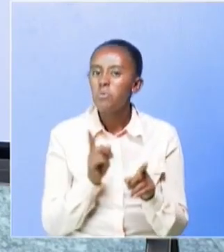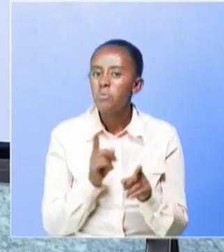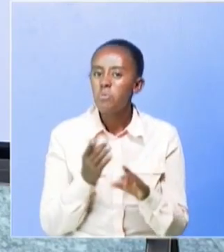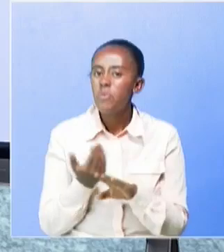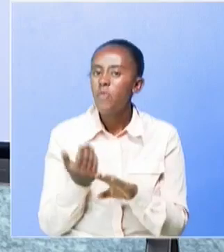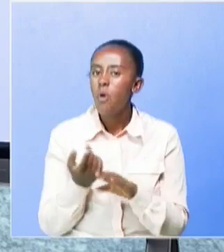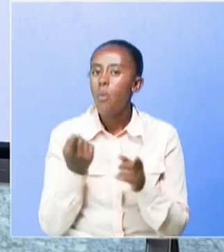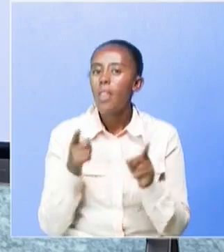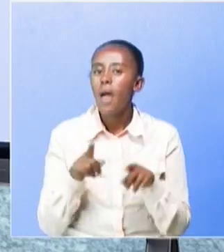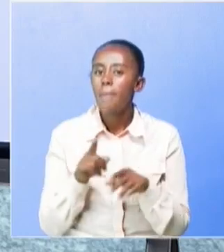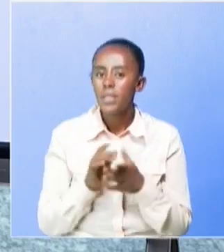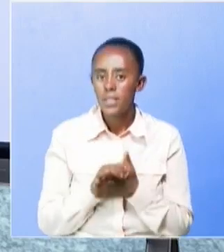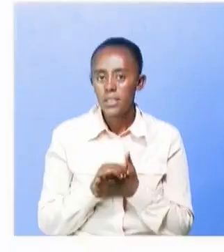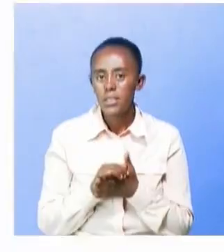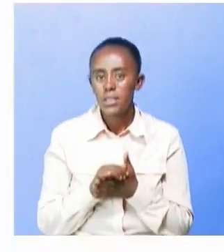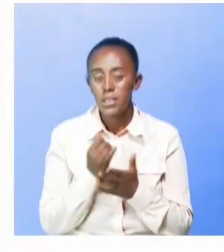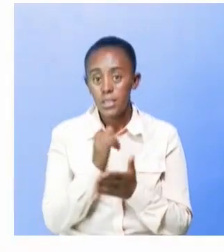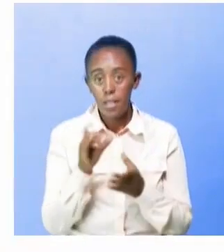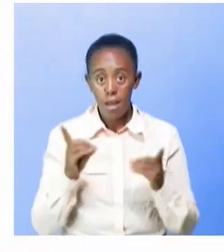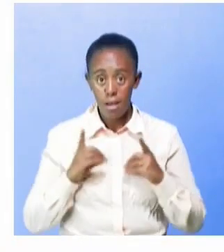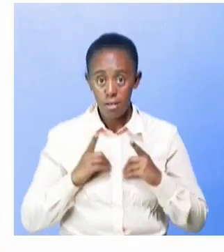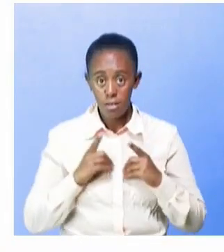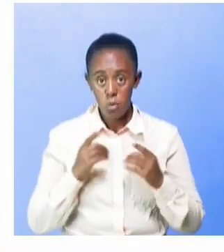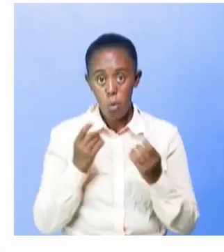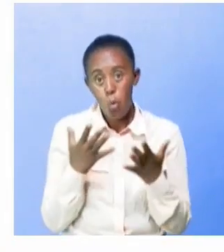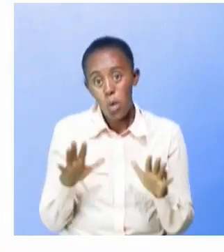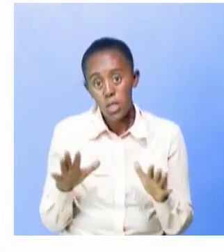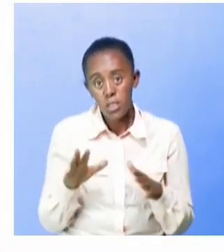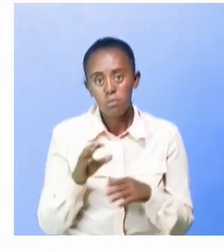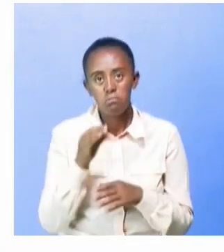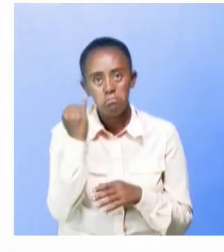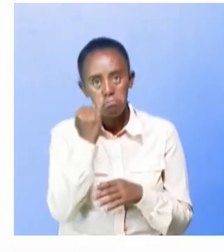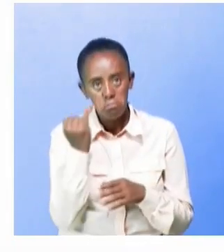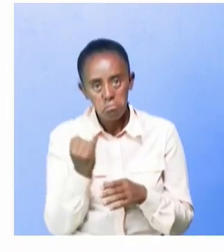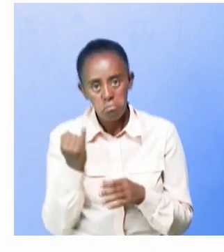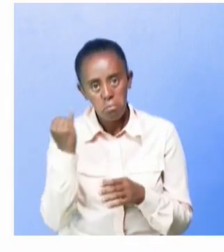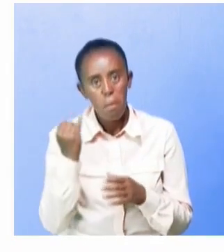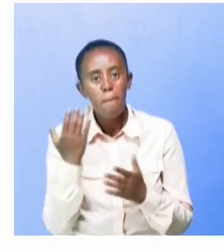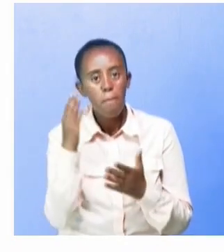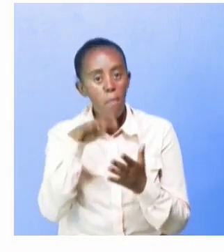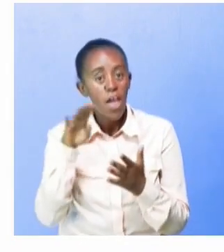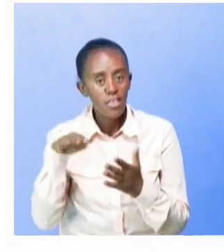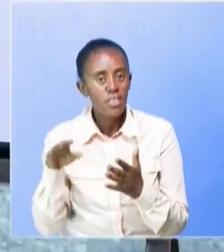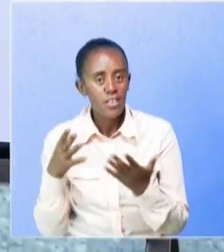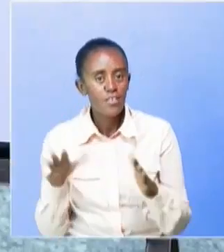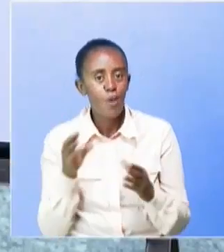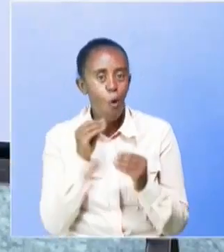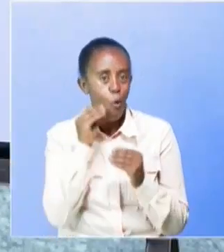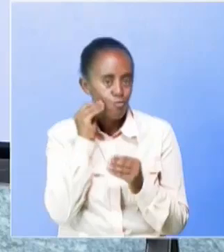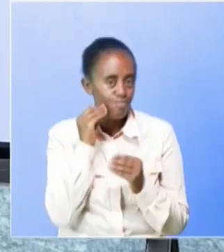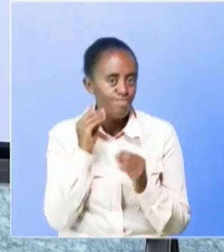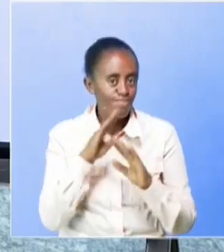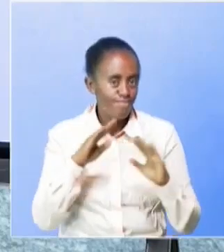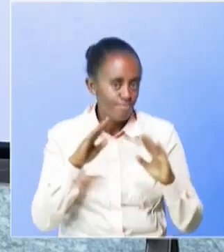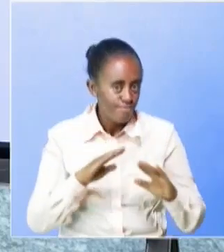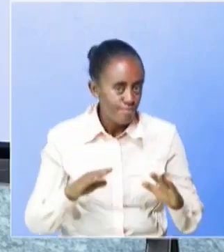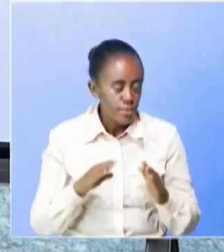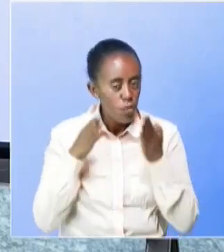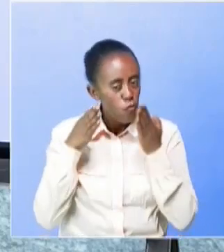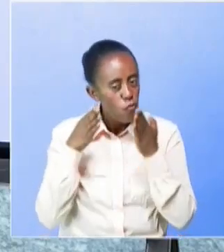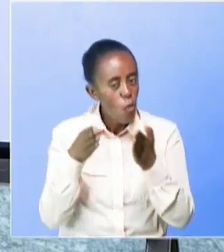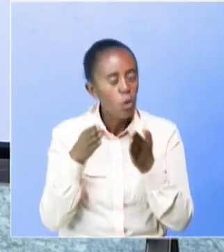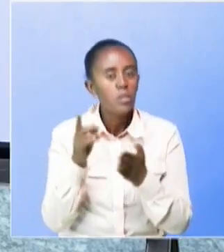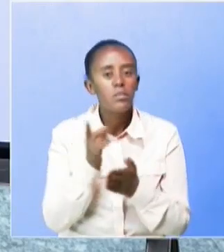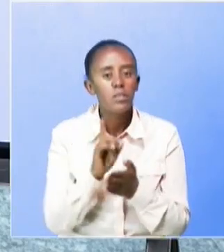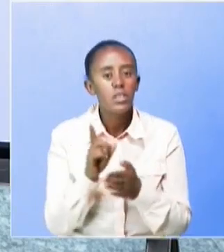before? They had what? Already painted the house. But the focus here is